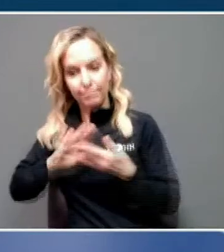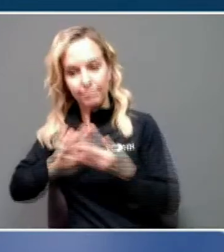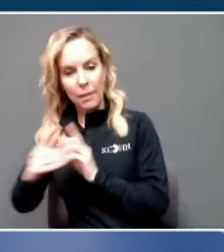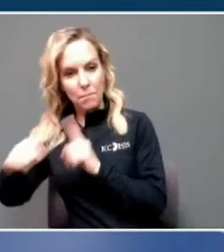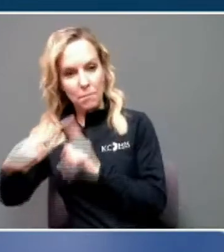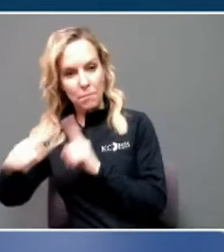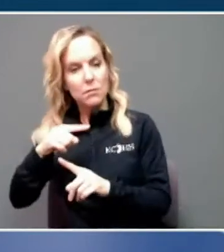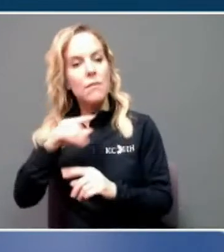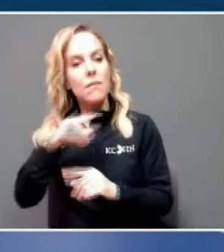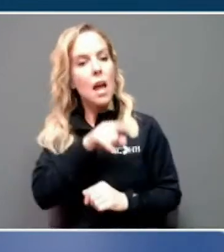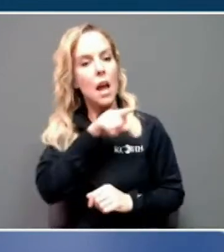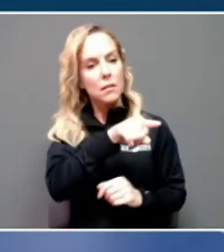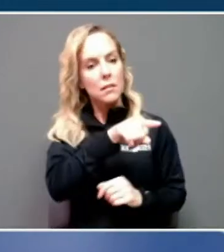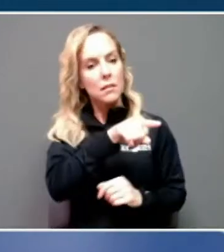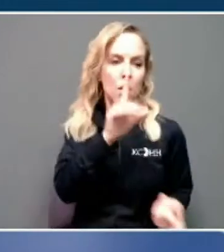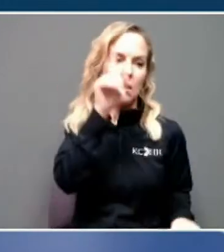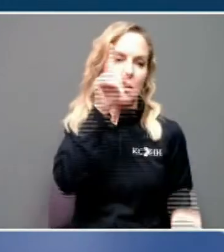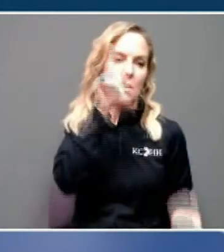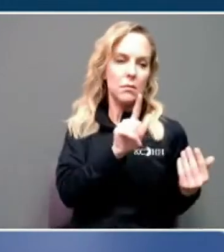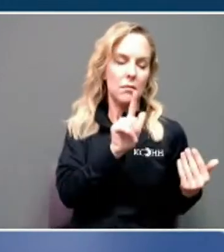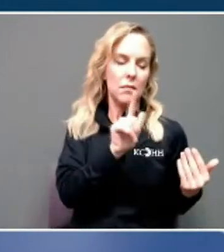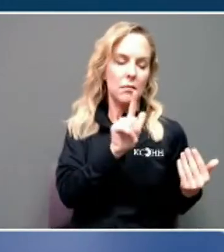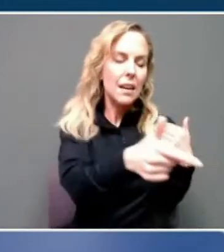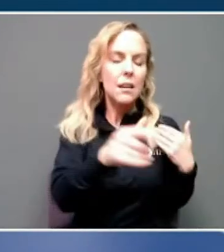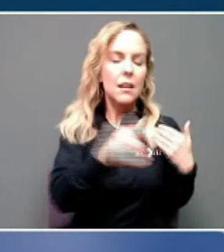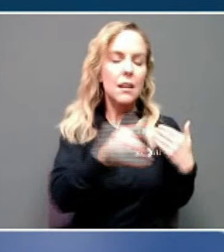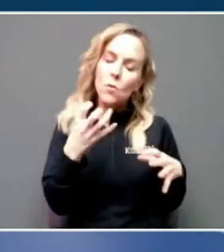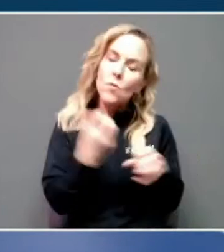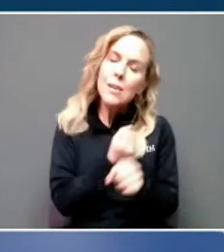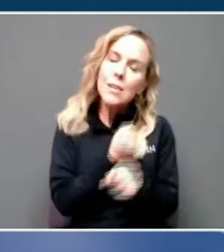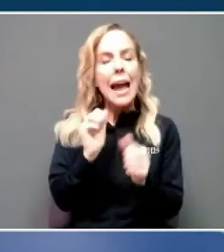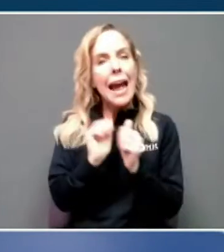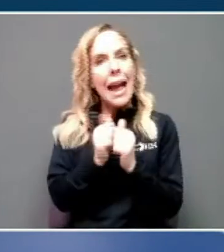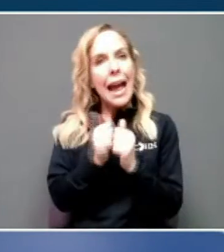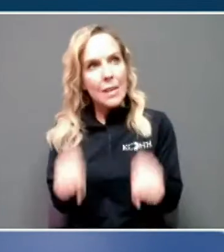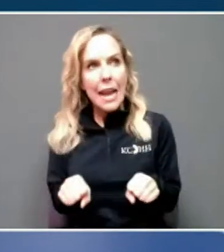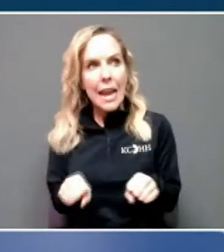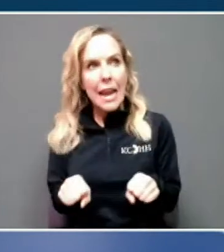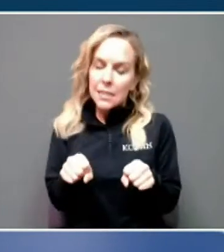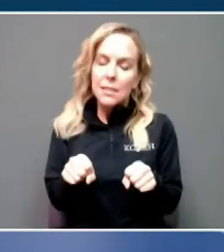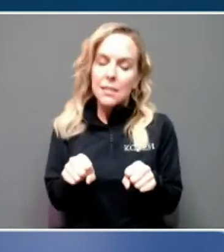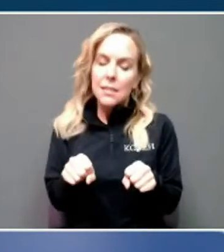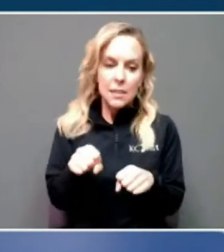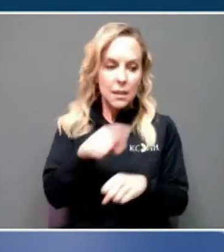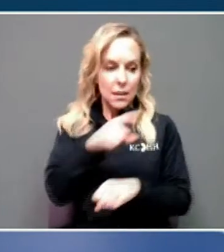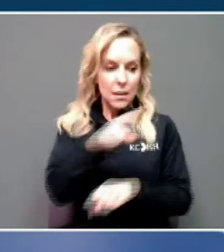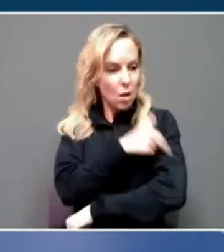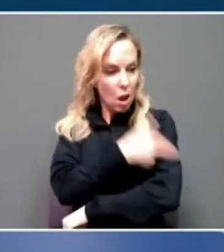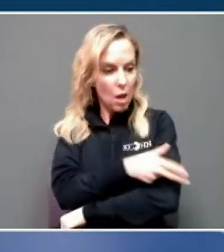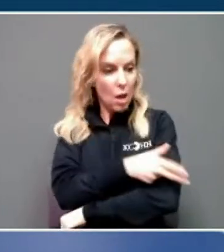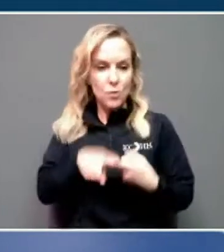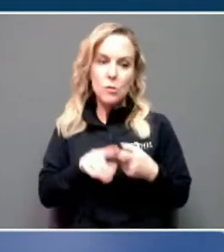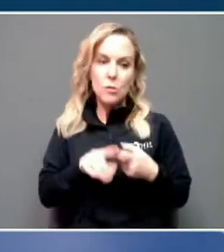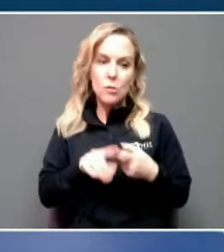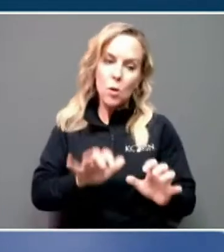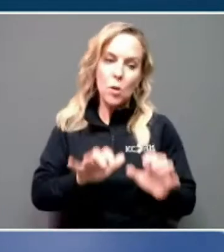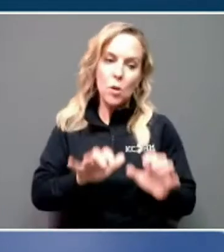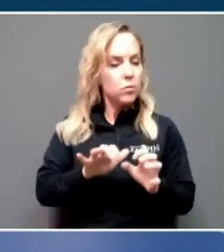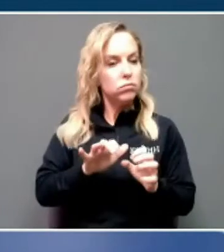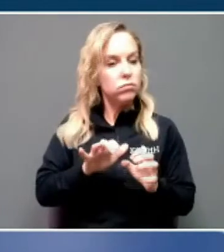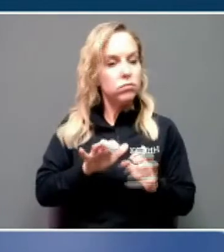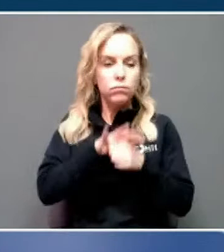that expectation. It's just the when and how much longer will our hospitals be pushed to the brink.